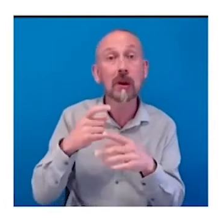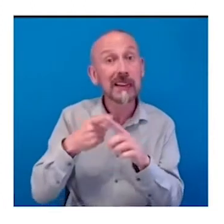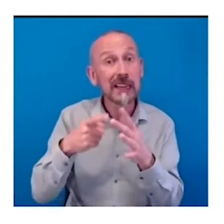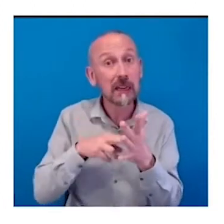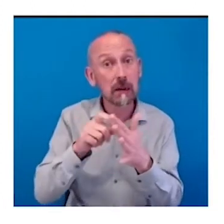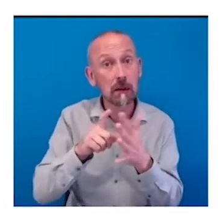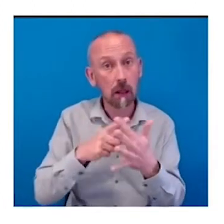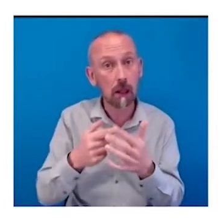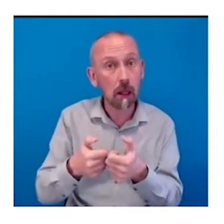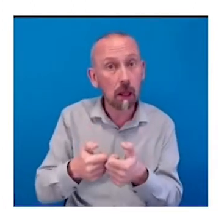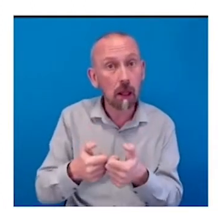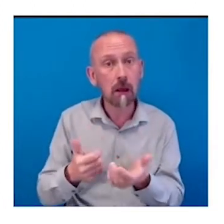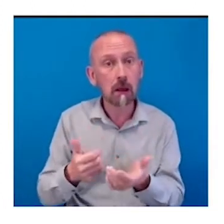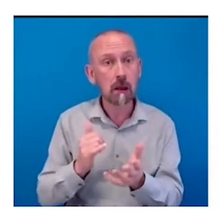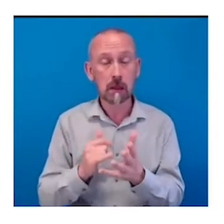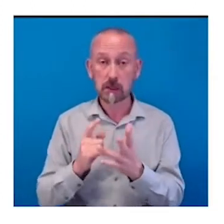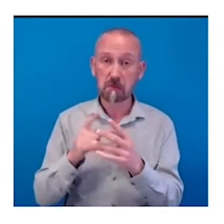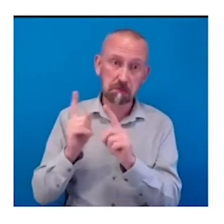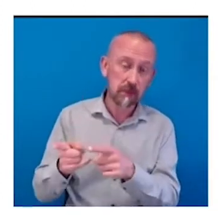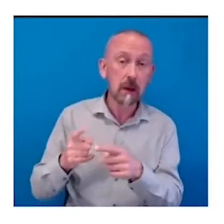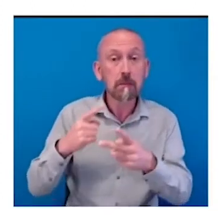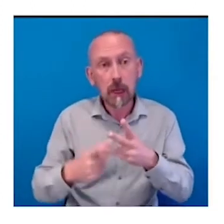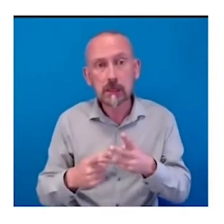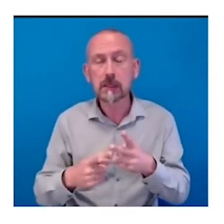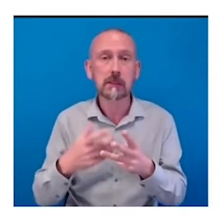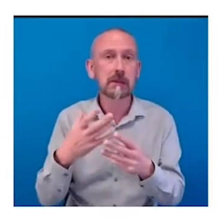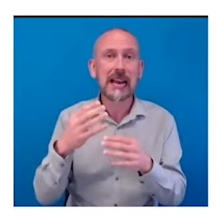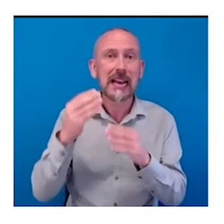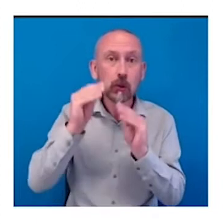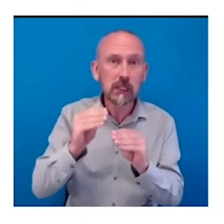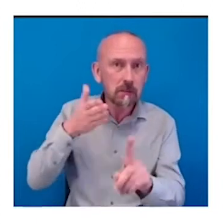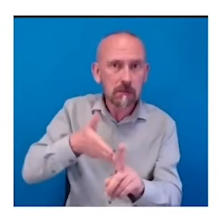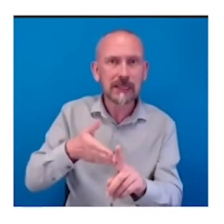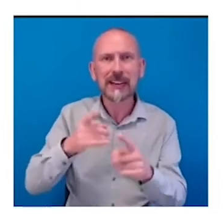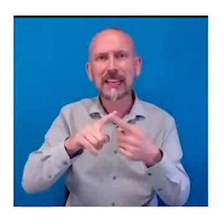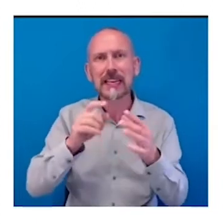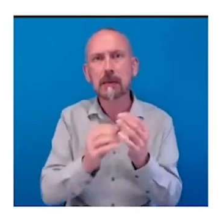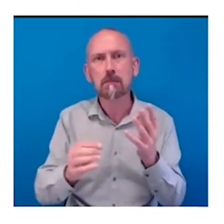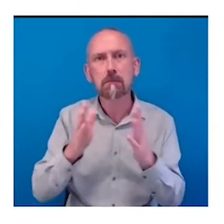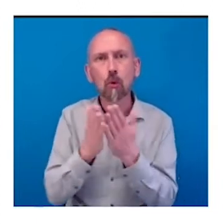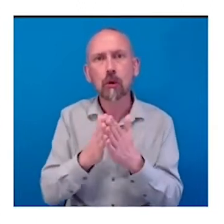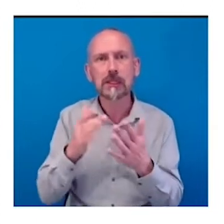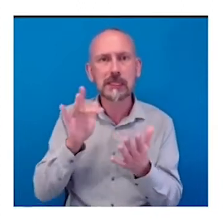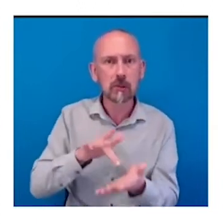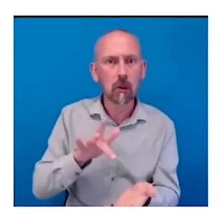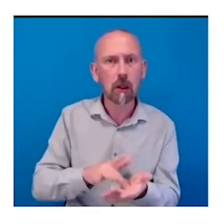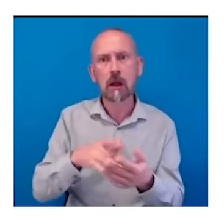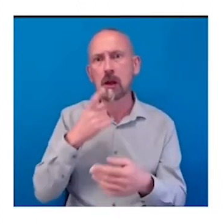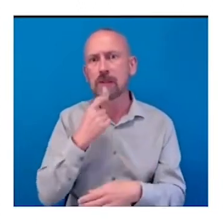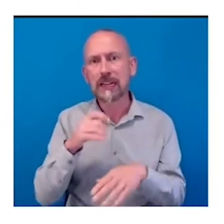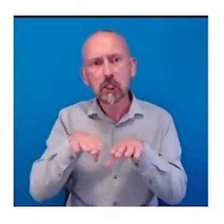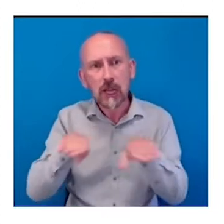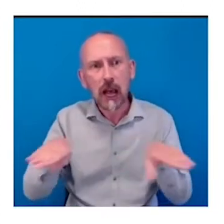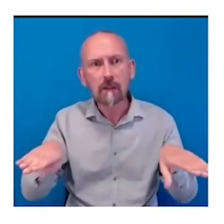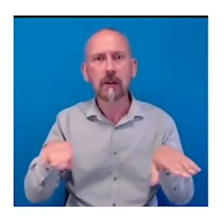more education-focused platforms such as eBook Central, VitalSource Bookshelf, RedShelf and